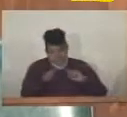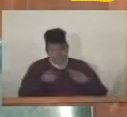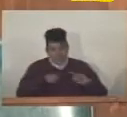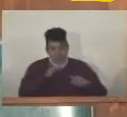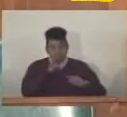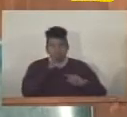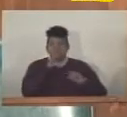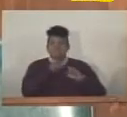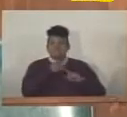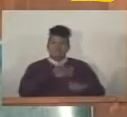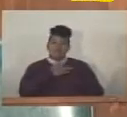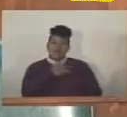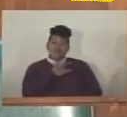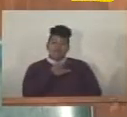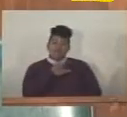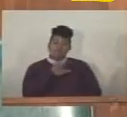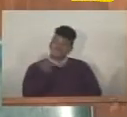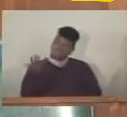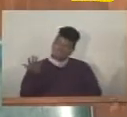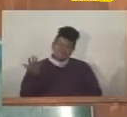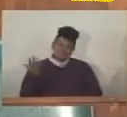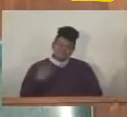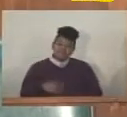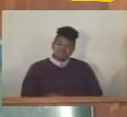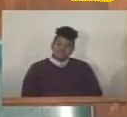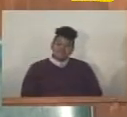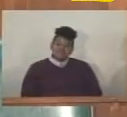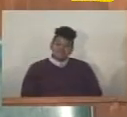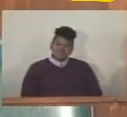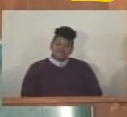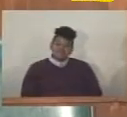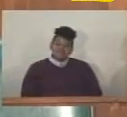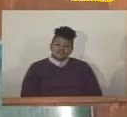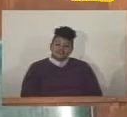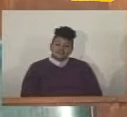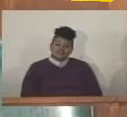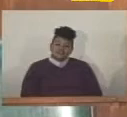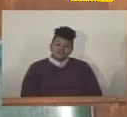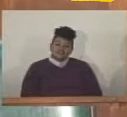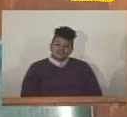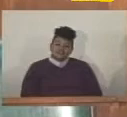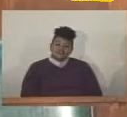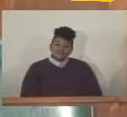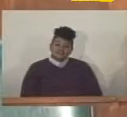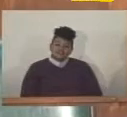speaking from the heart, and I'm speaking as a